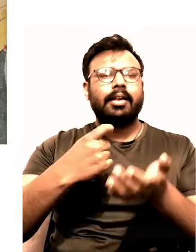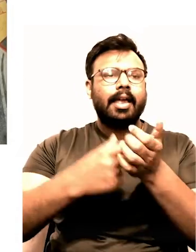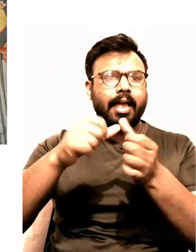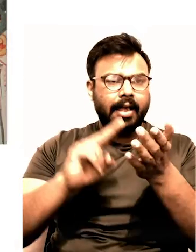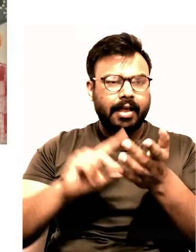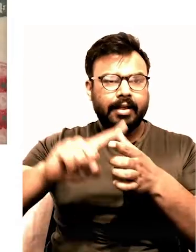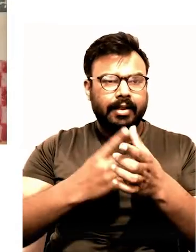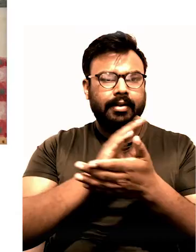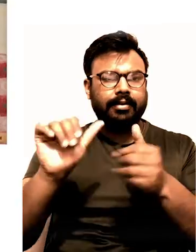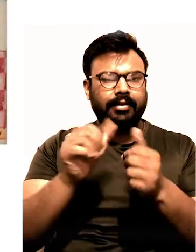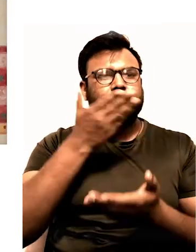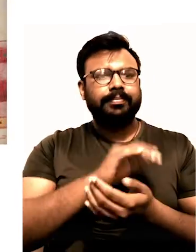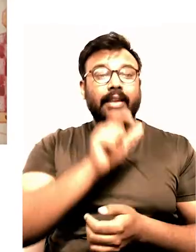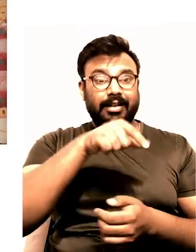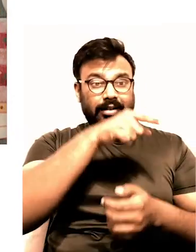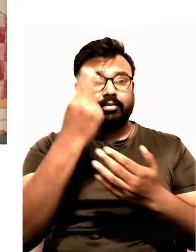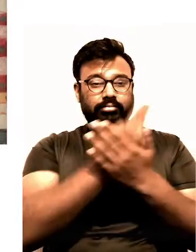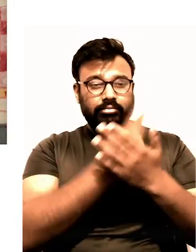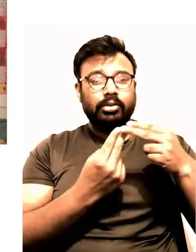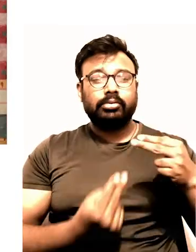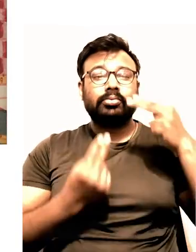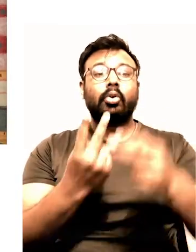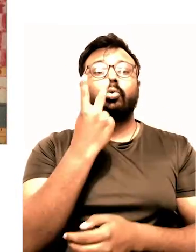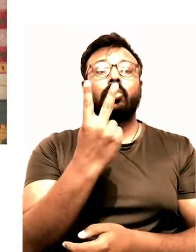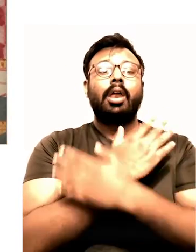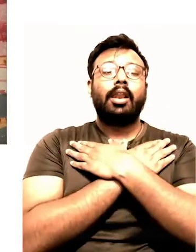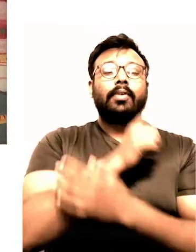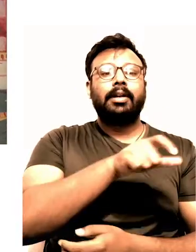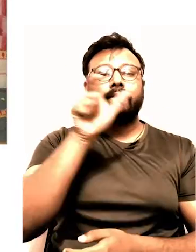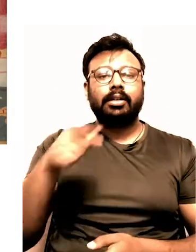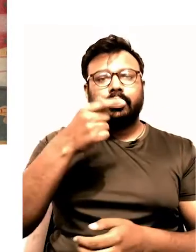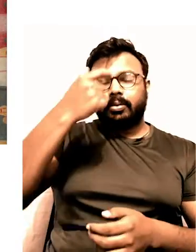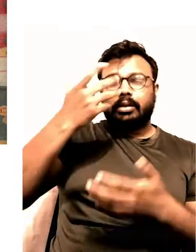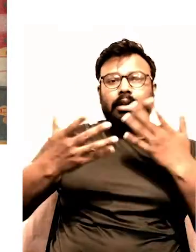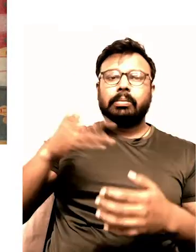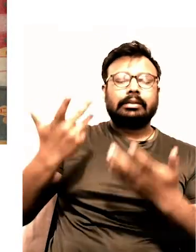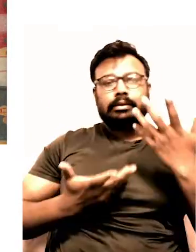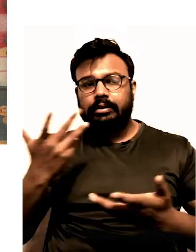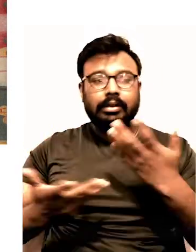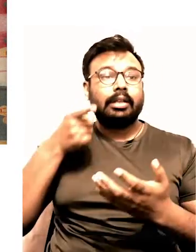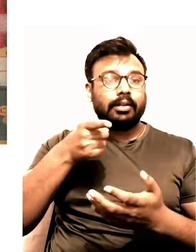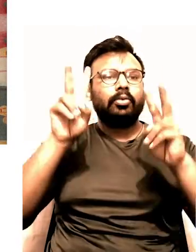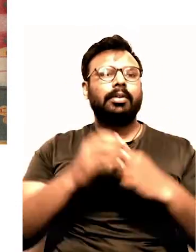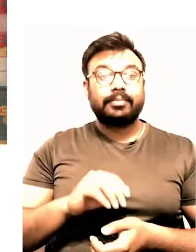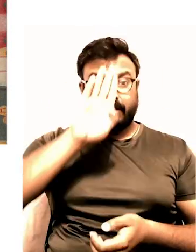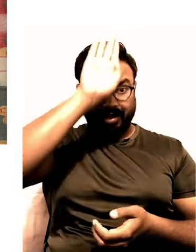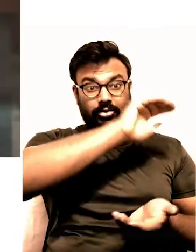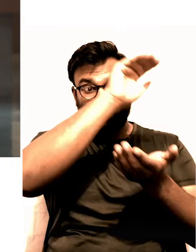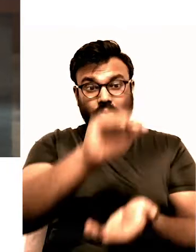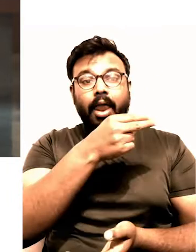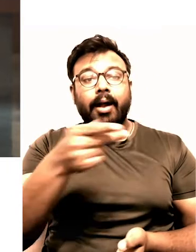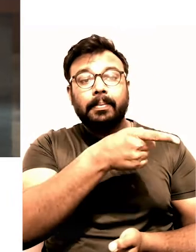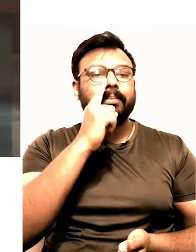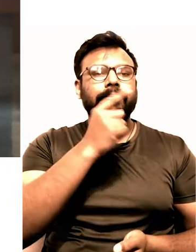poet Bilhana and the princess Champavati fall in love. When the king finds out, he is furious